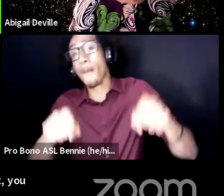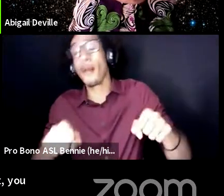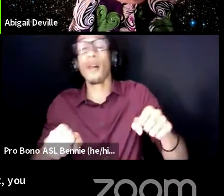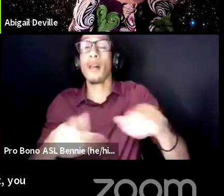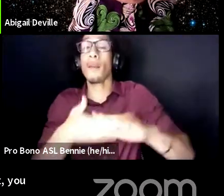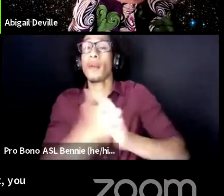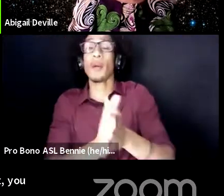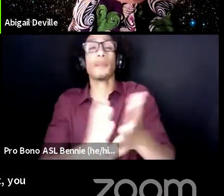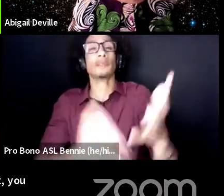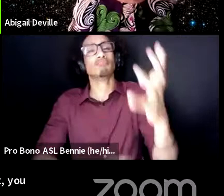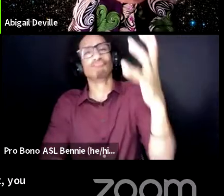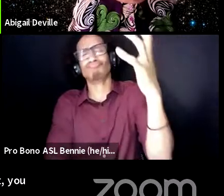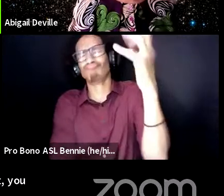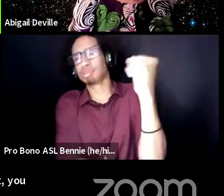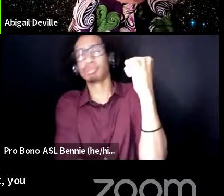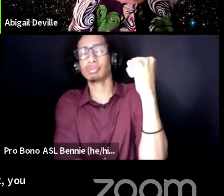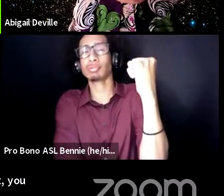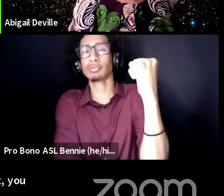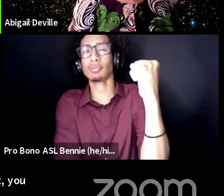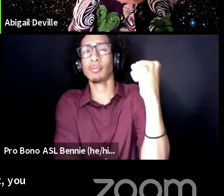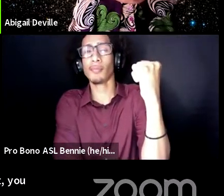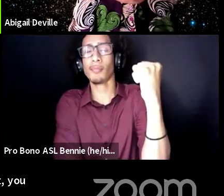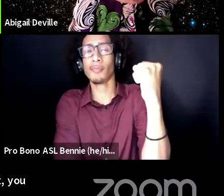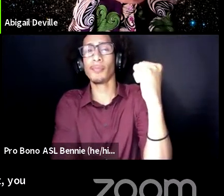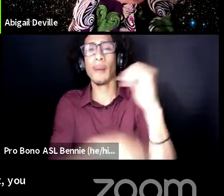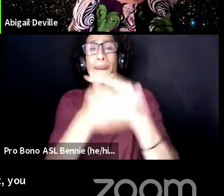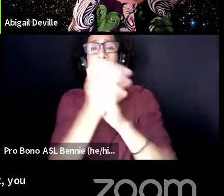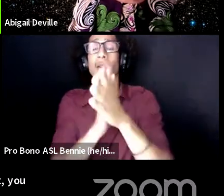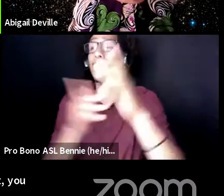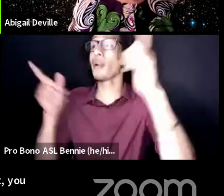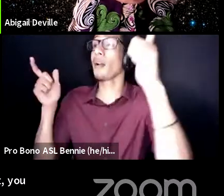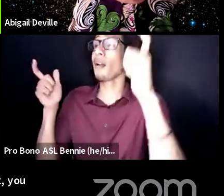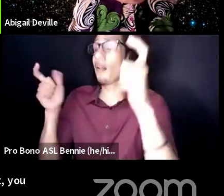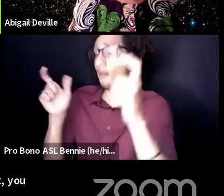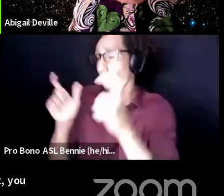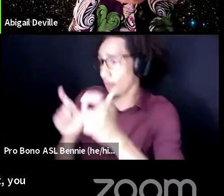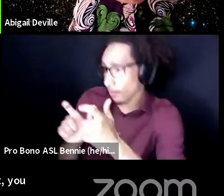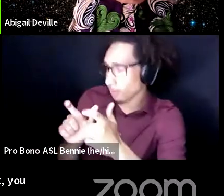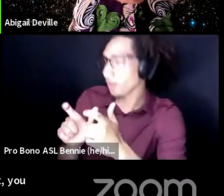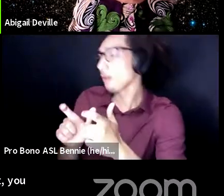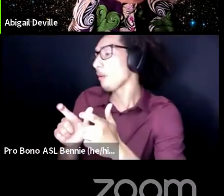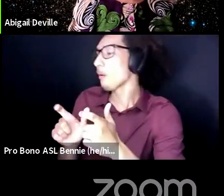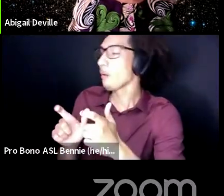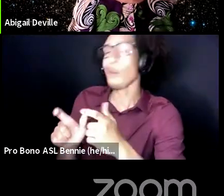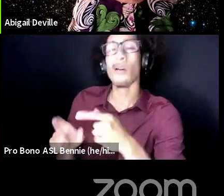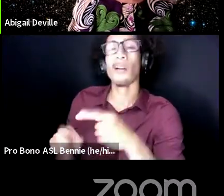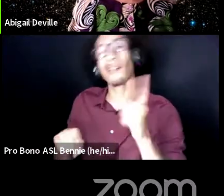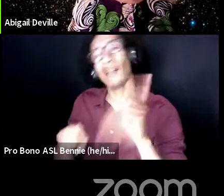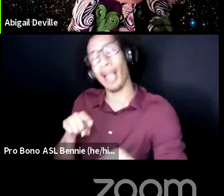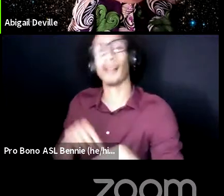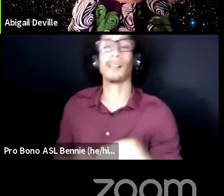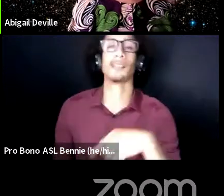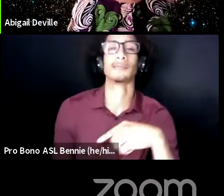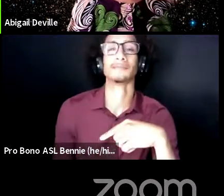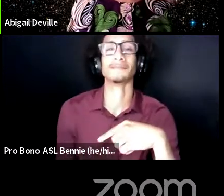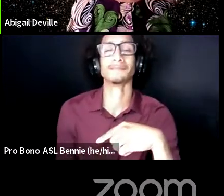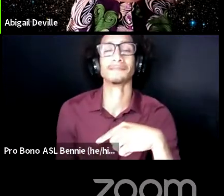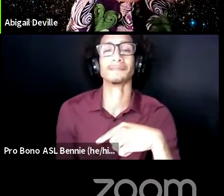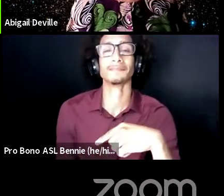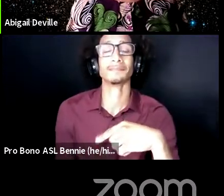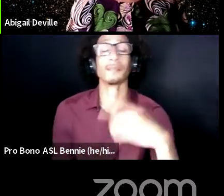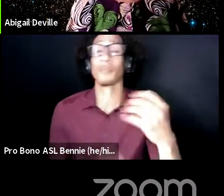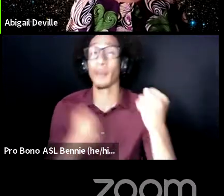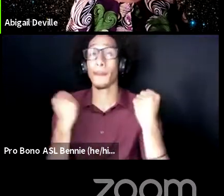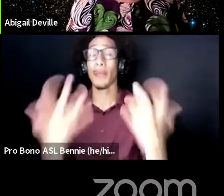monumental is sort of reeled down to like, actually we can't, right? There's been a lot of situations where, you